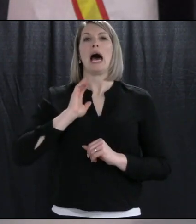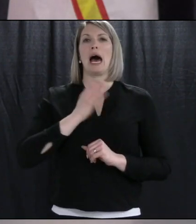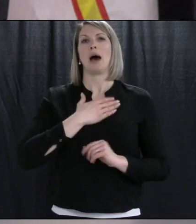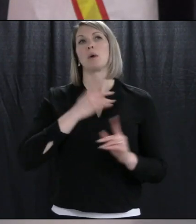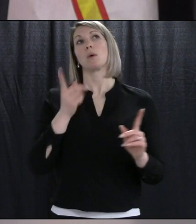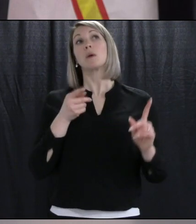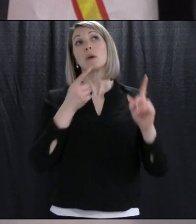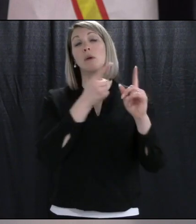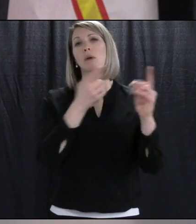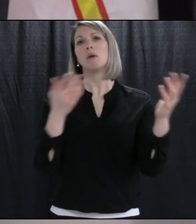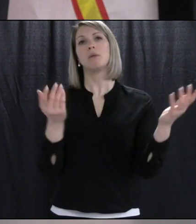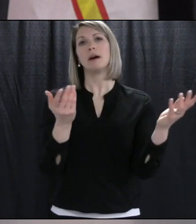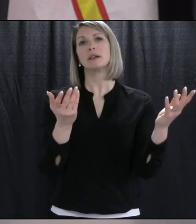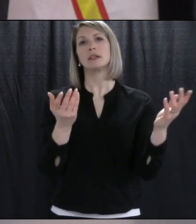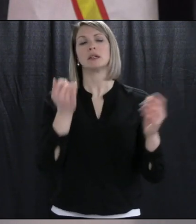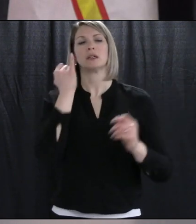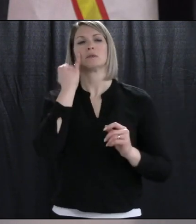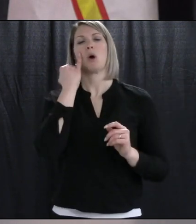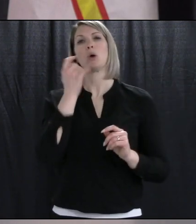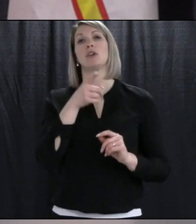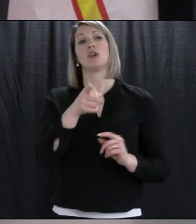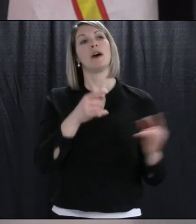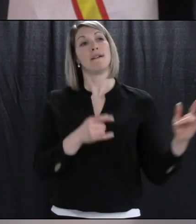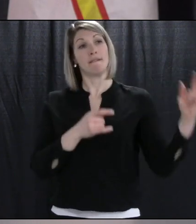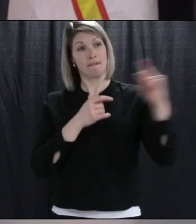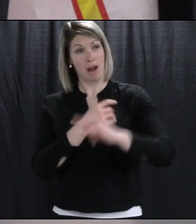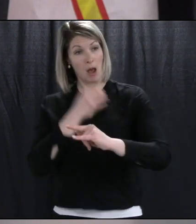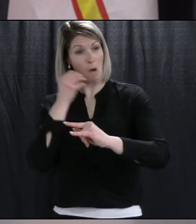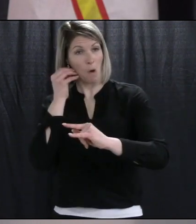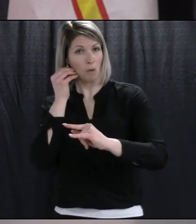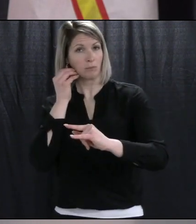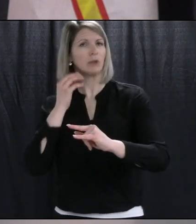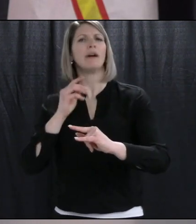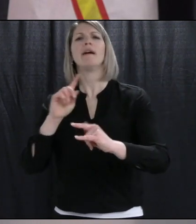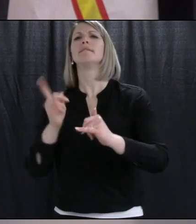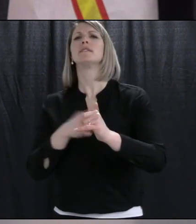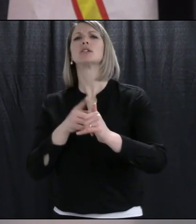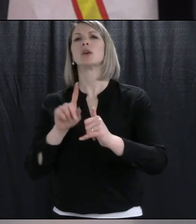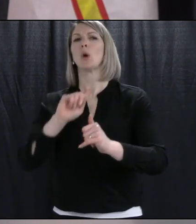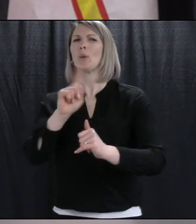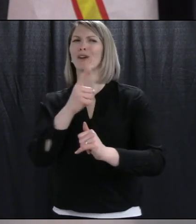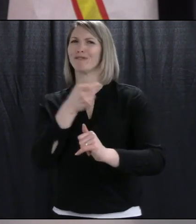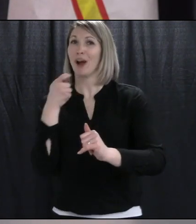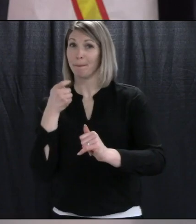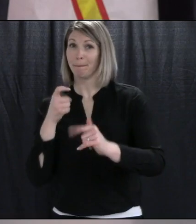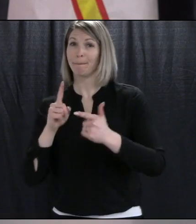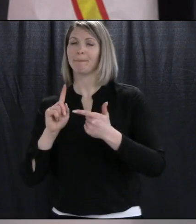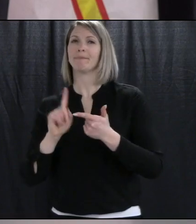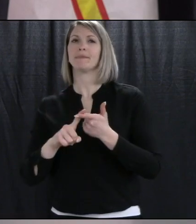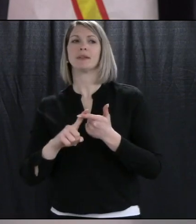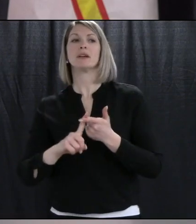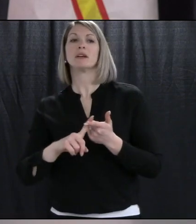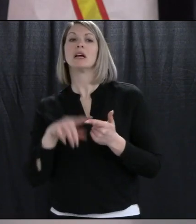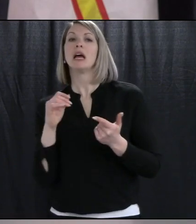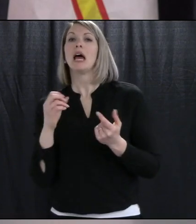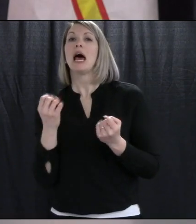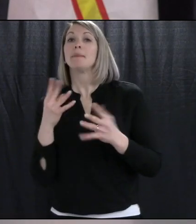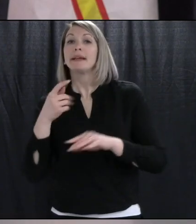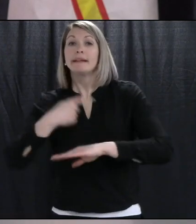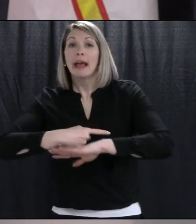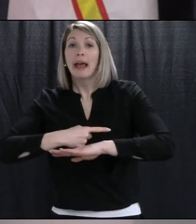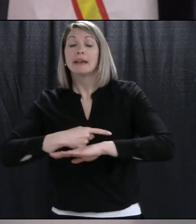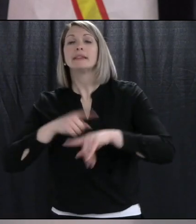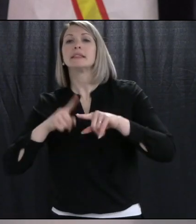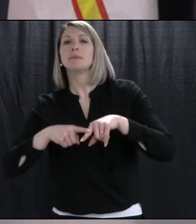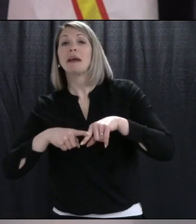coming into Newfoundland and Labrador, we want to make sure that we can gather as much information as possible, keeping in mind that there are charter rights that we